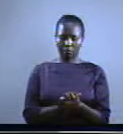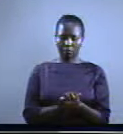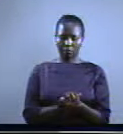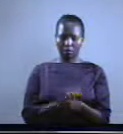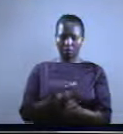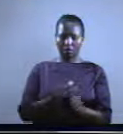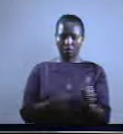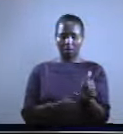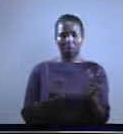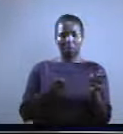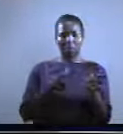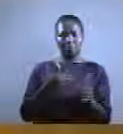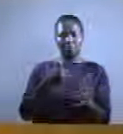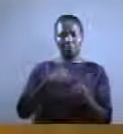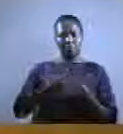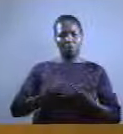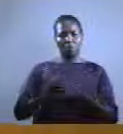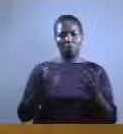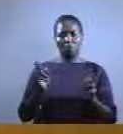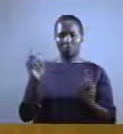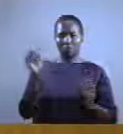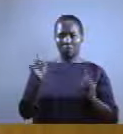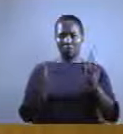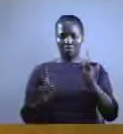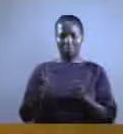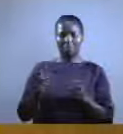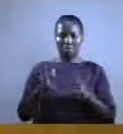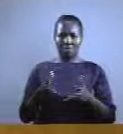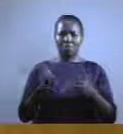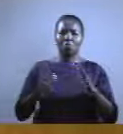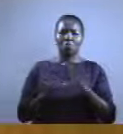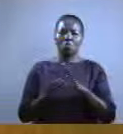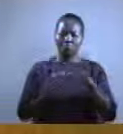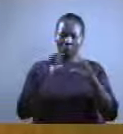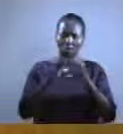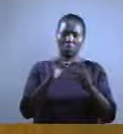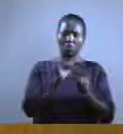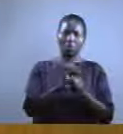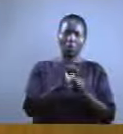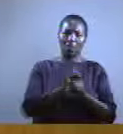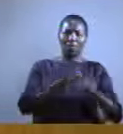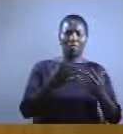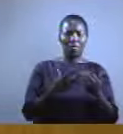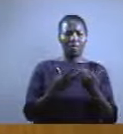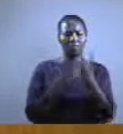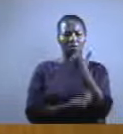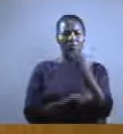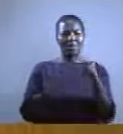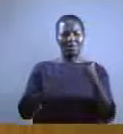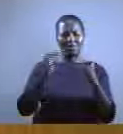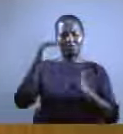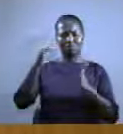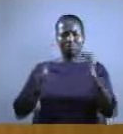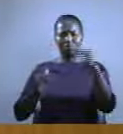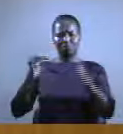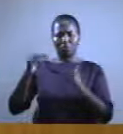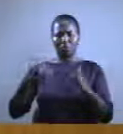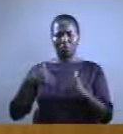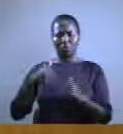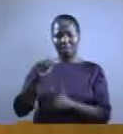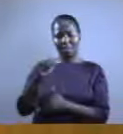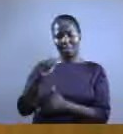Deputy Speaker, the many speakers have referred to the very high levels of unemployment, poverty and inequality in our nation, and we as the